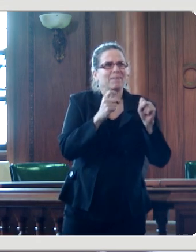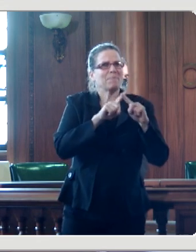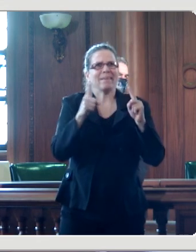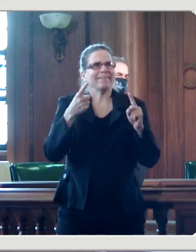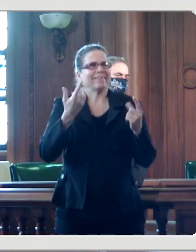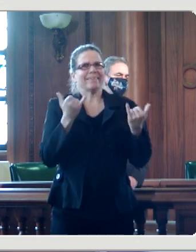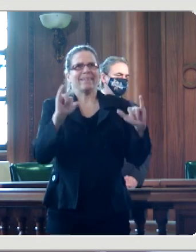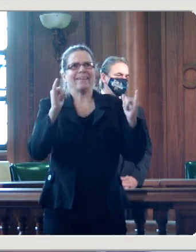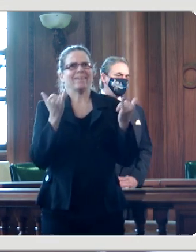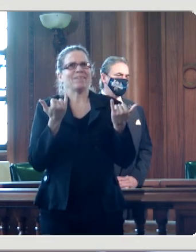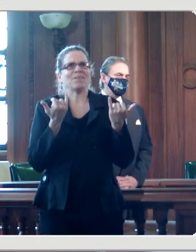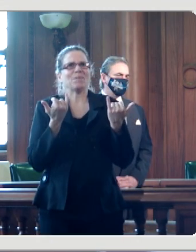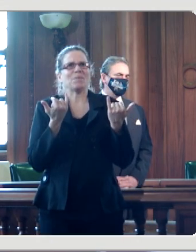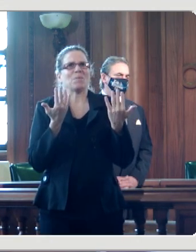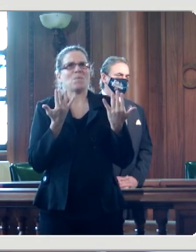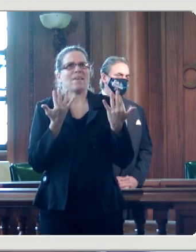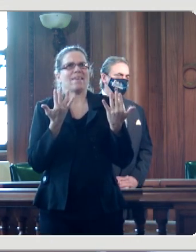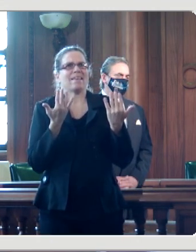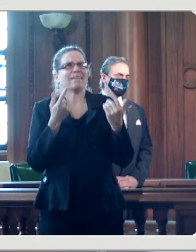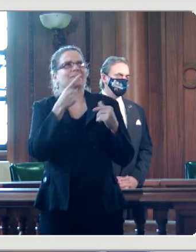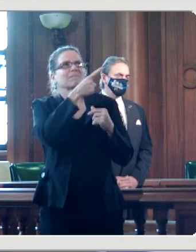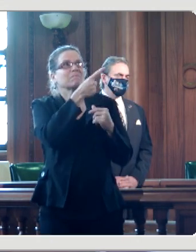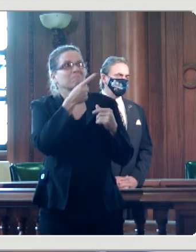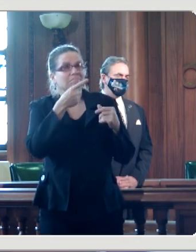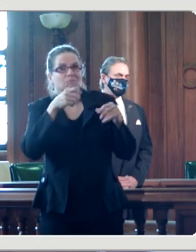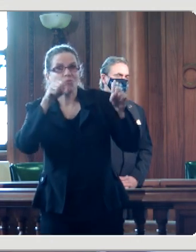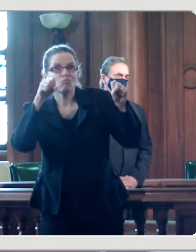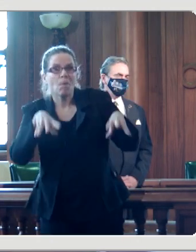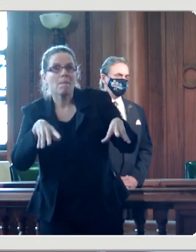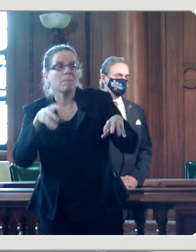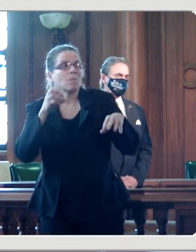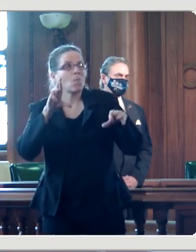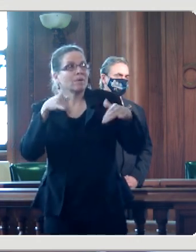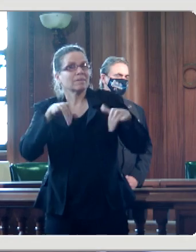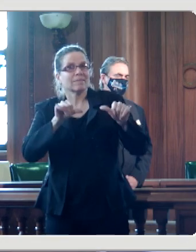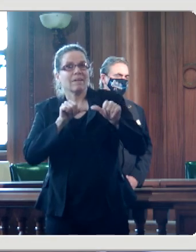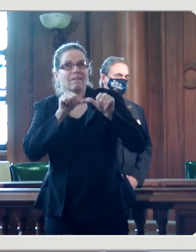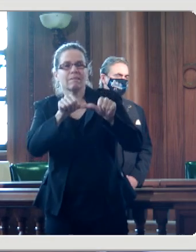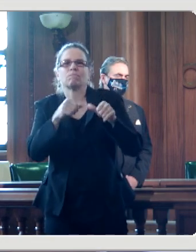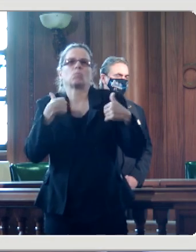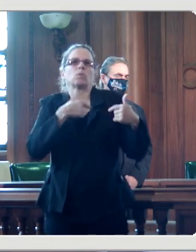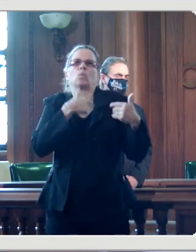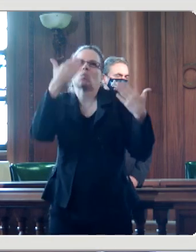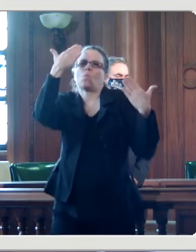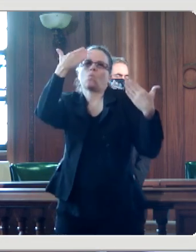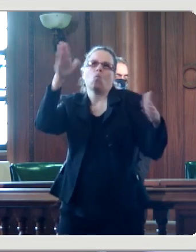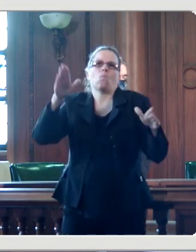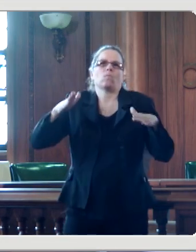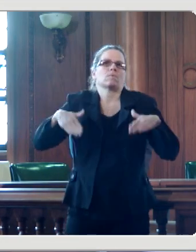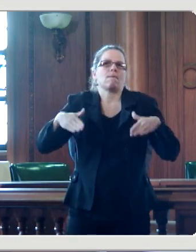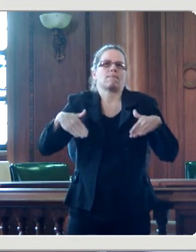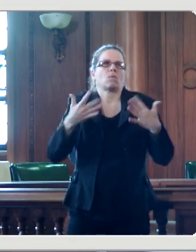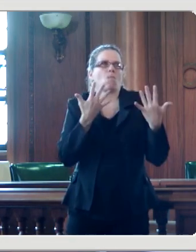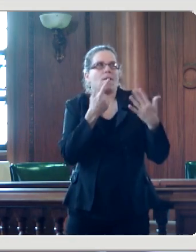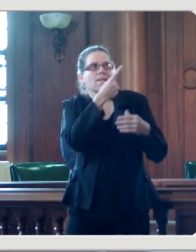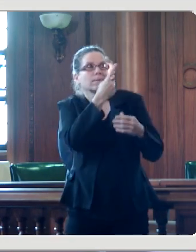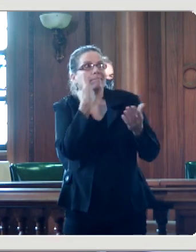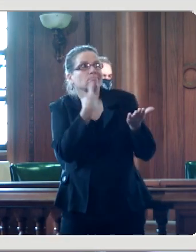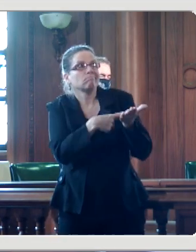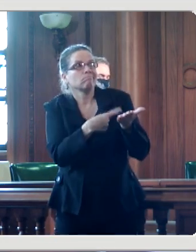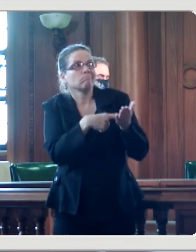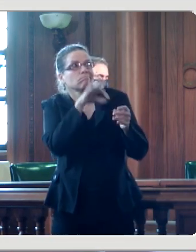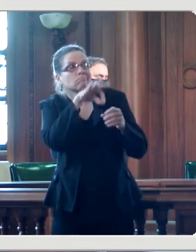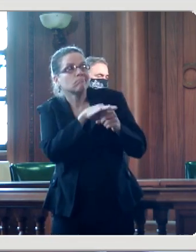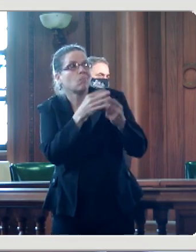as the year moves forward. With our health commissioner's support, we've done a tremendous amount of work relative